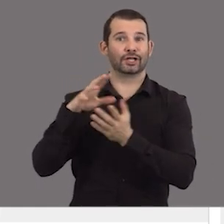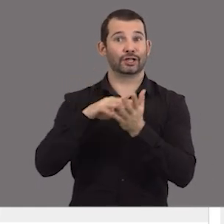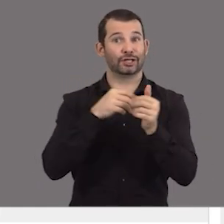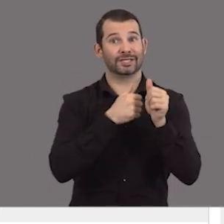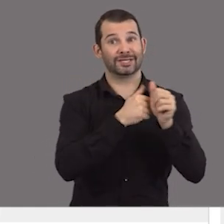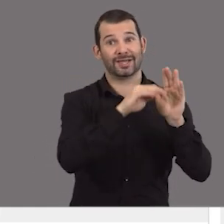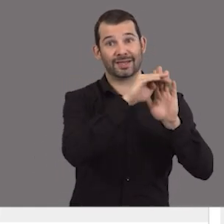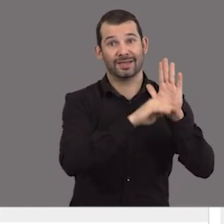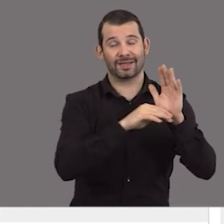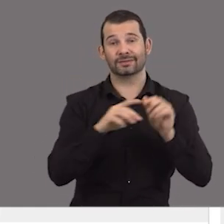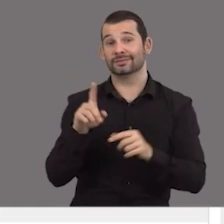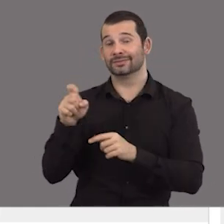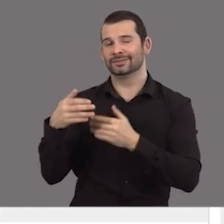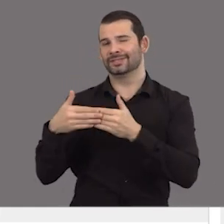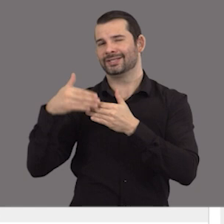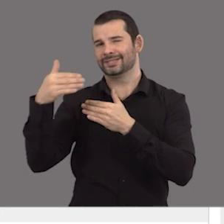Guide.